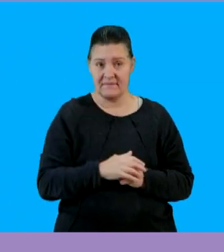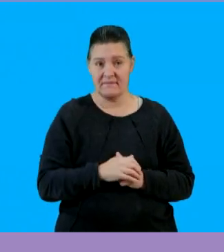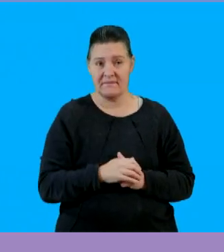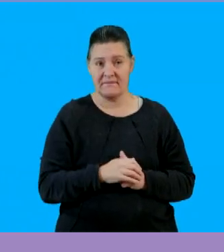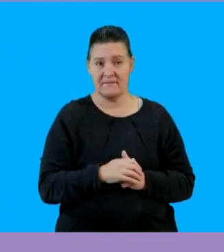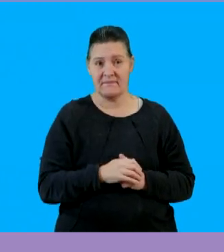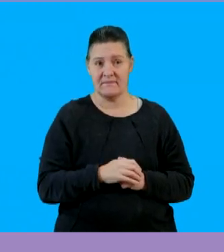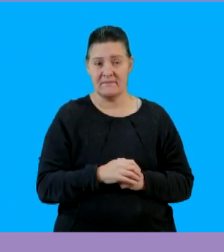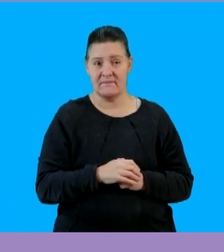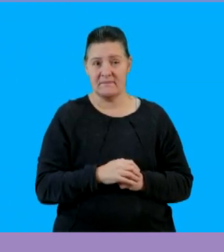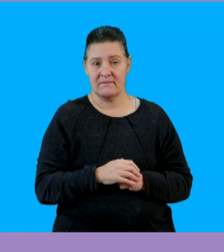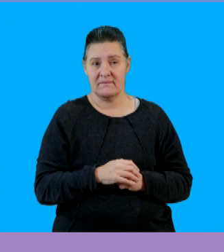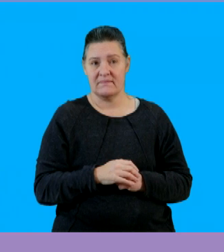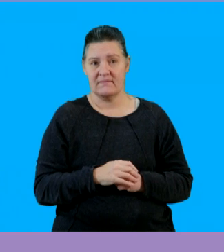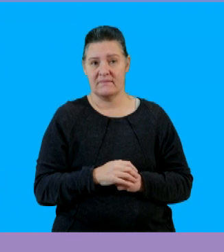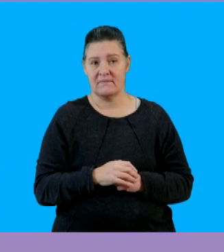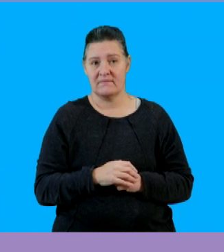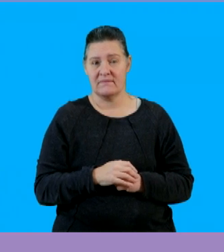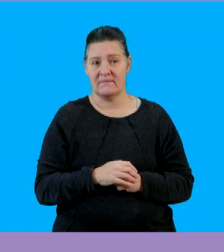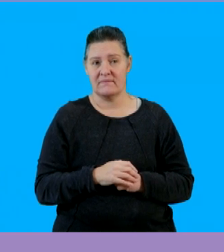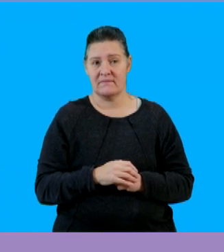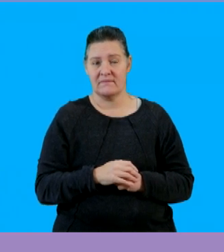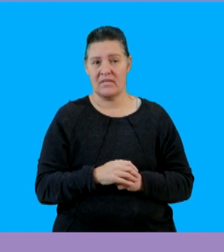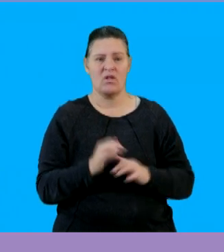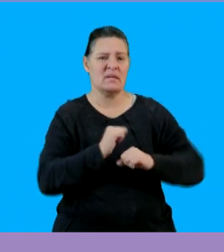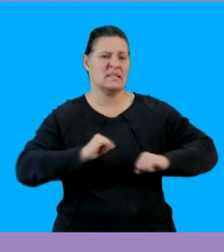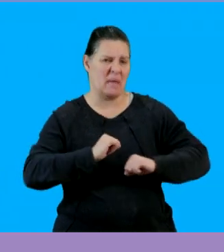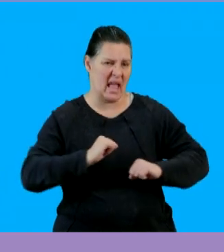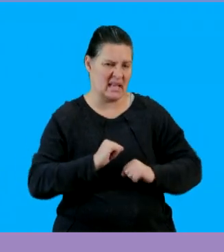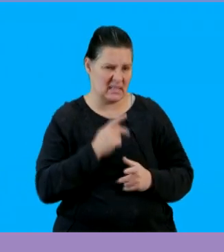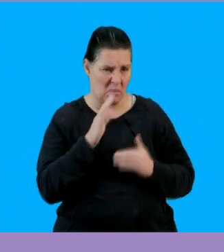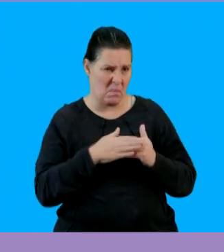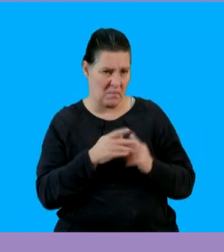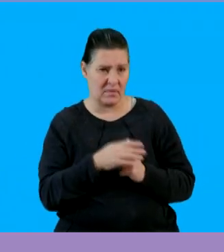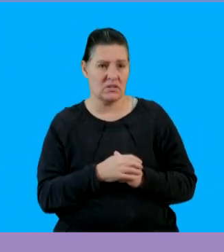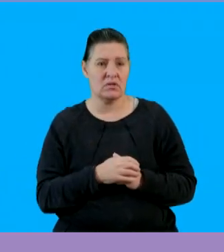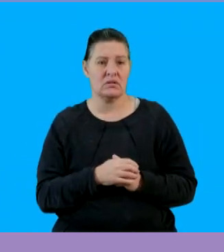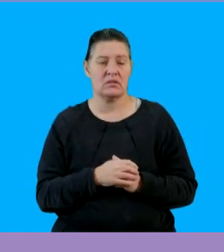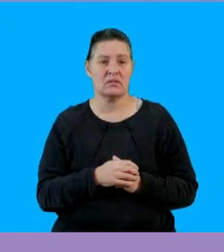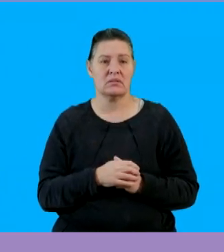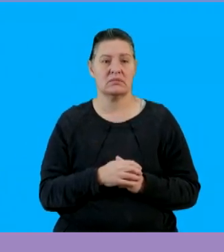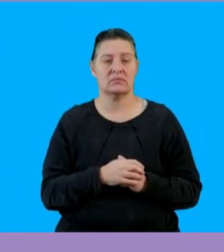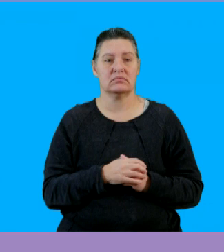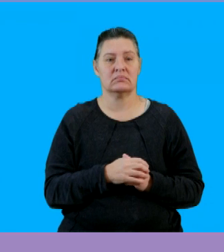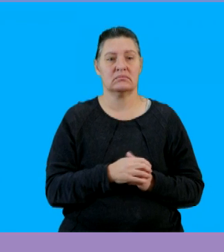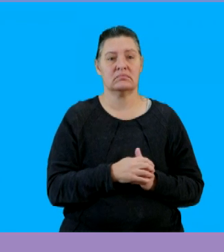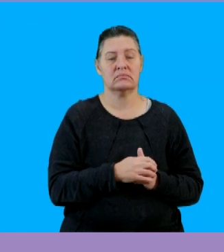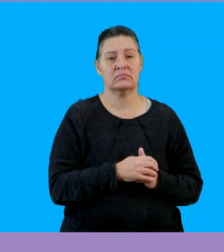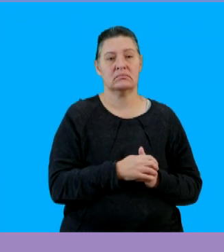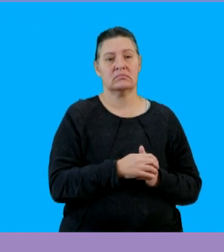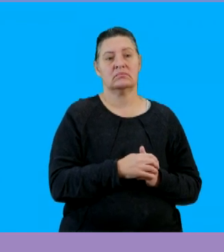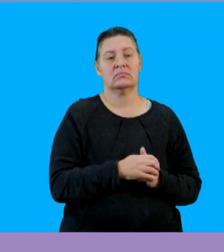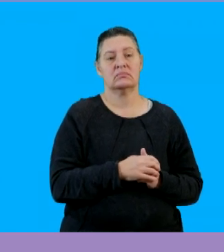5. Okay, let me create more space here just to make sure we don't run out of space. So let's continue